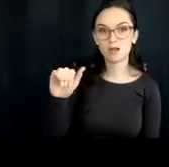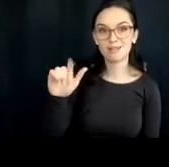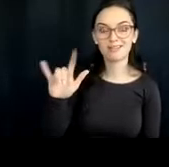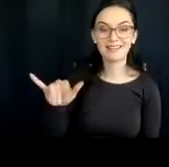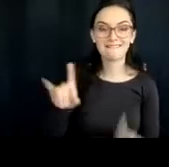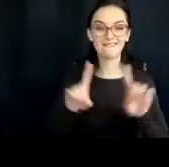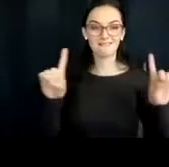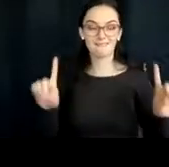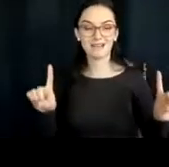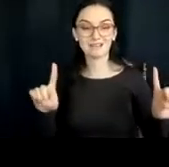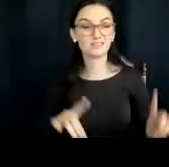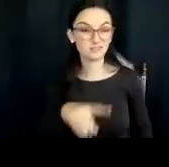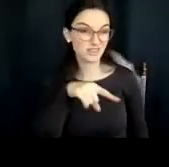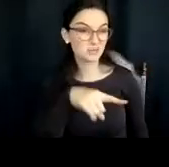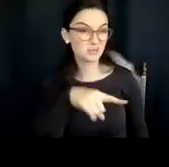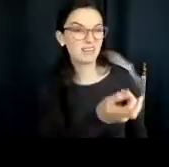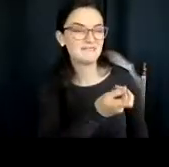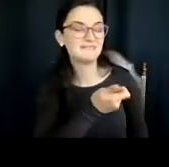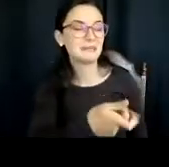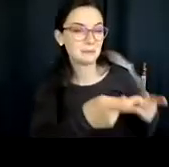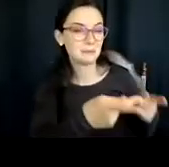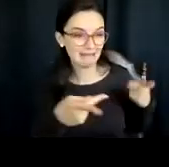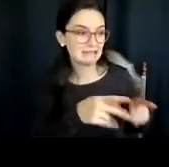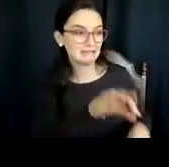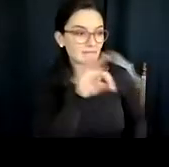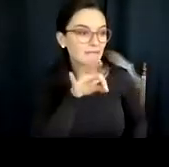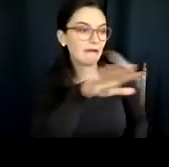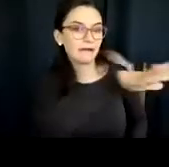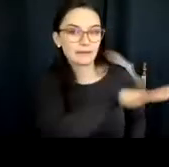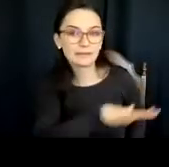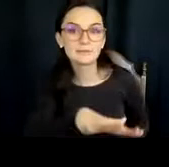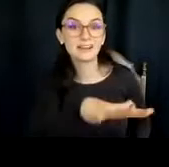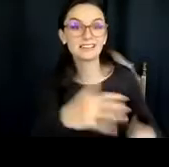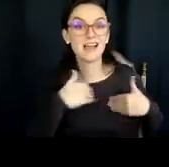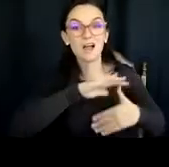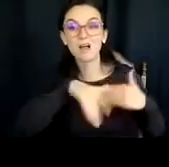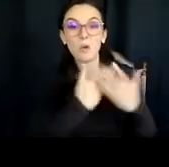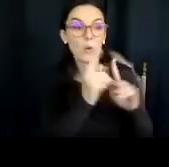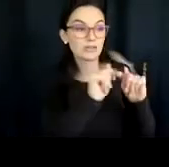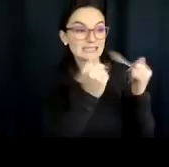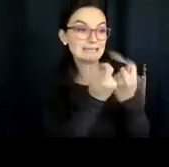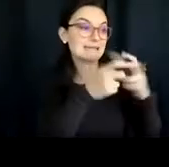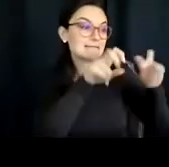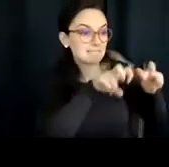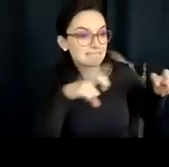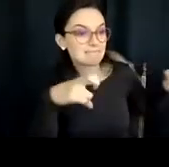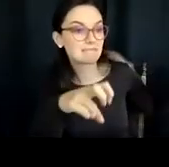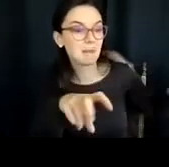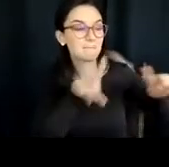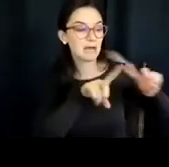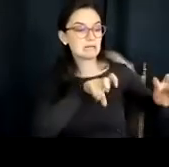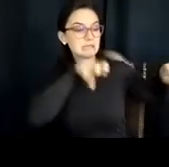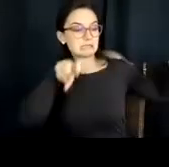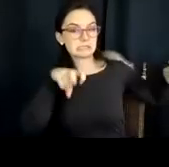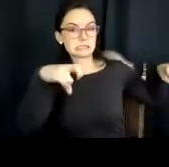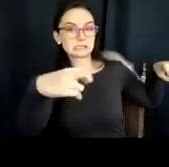could find room to have the whole team sit down together, spaced out enough. So that's how